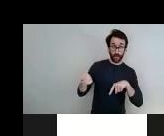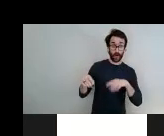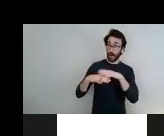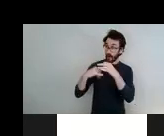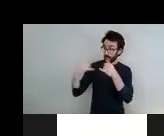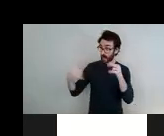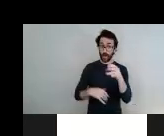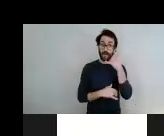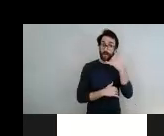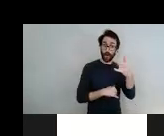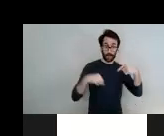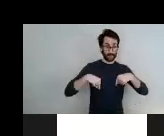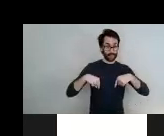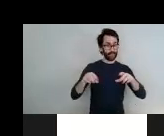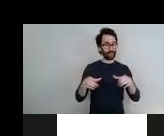toll-free number at